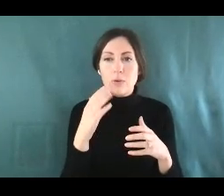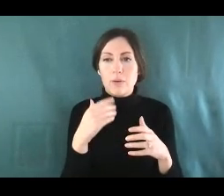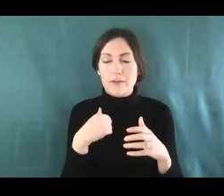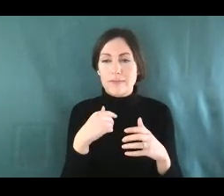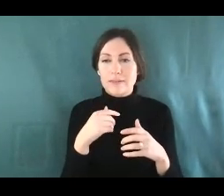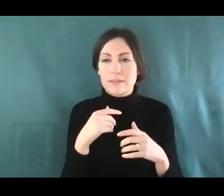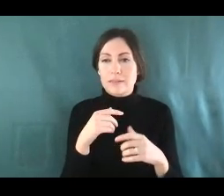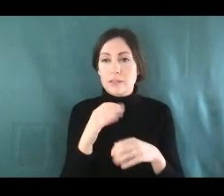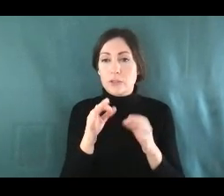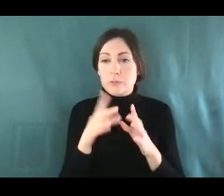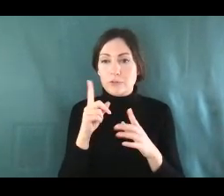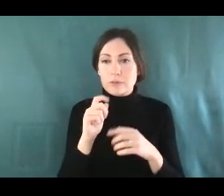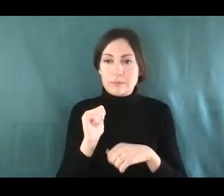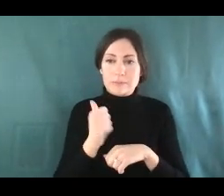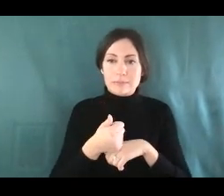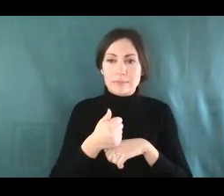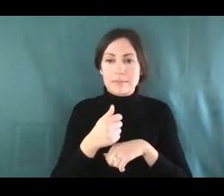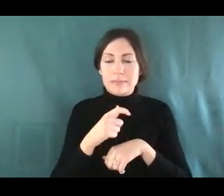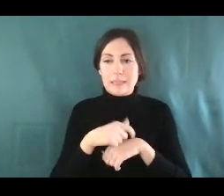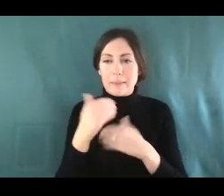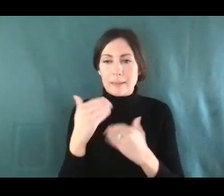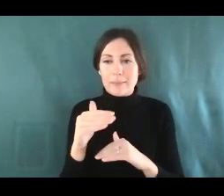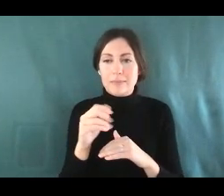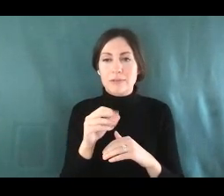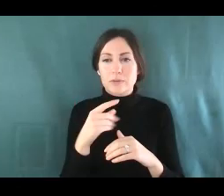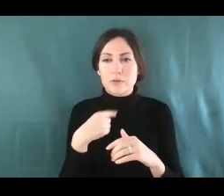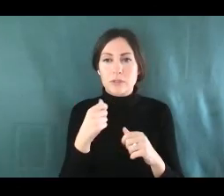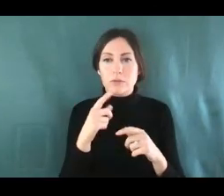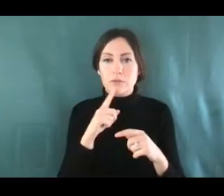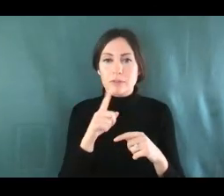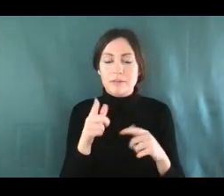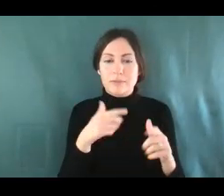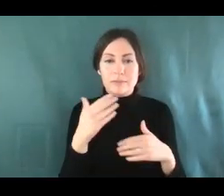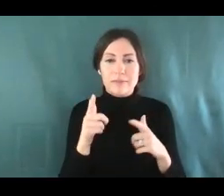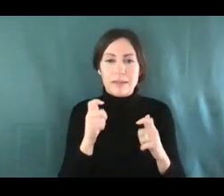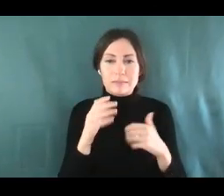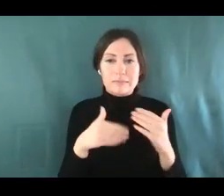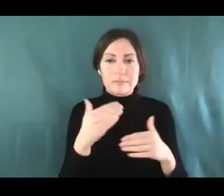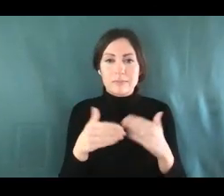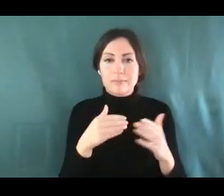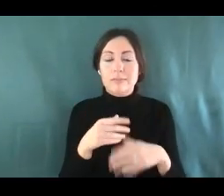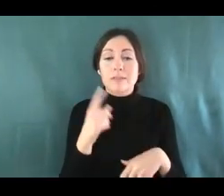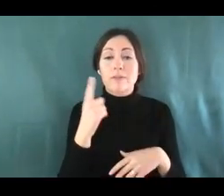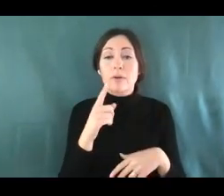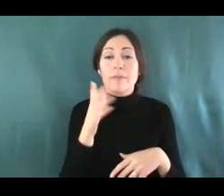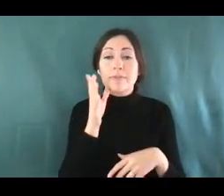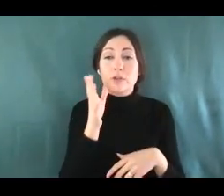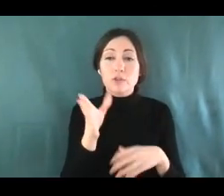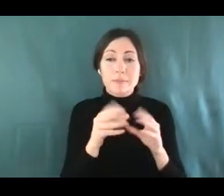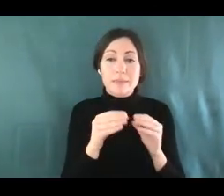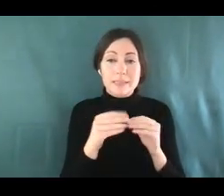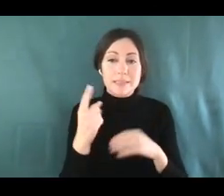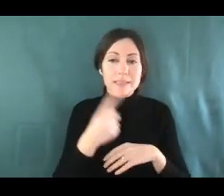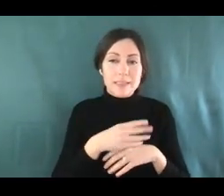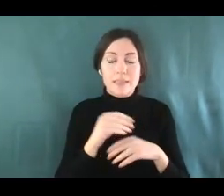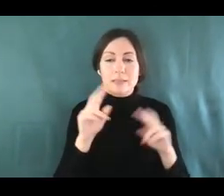time here. So with that said, just for possible action, future meeting dates and agenda topics.